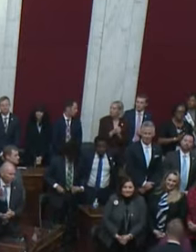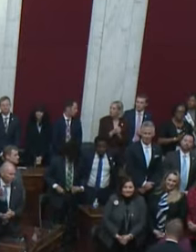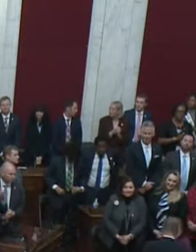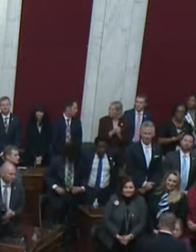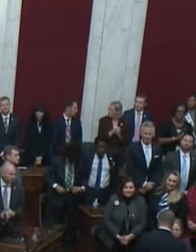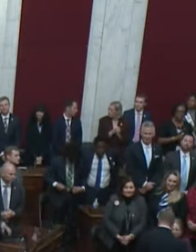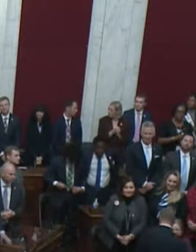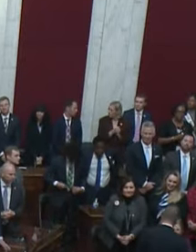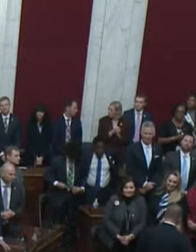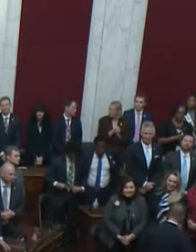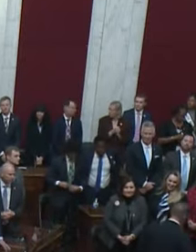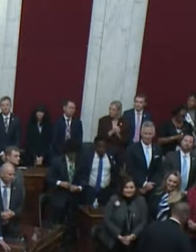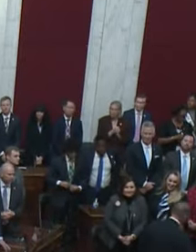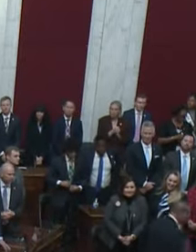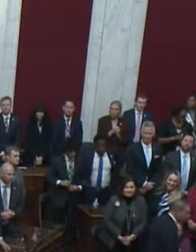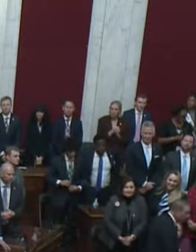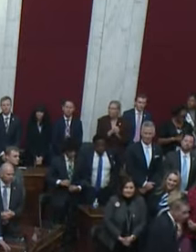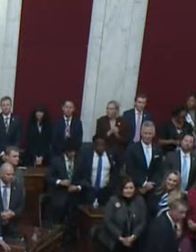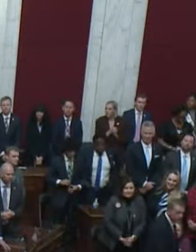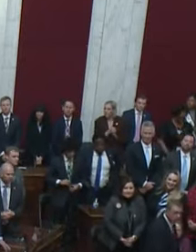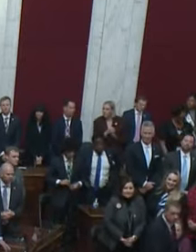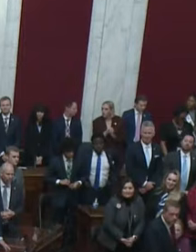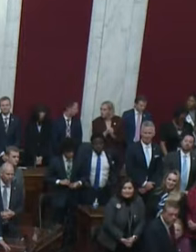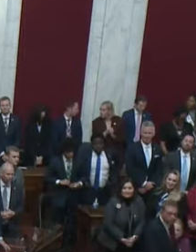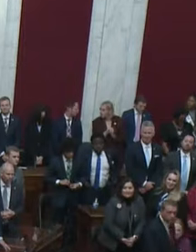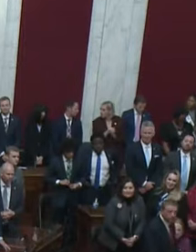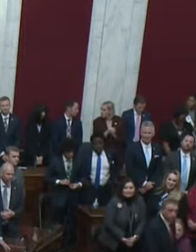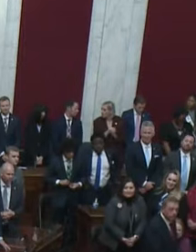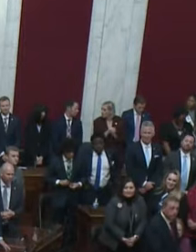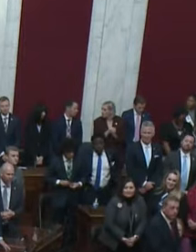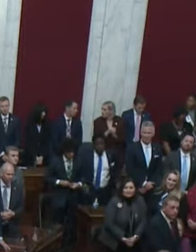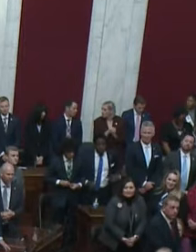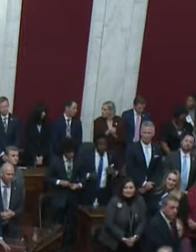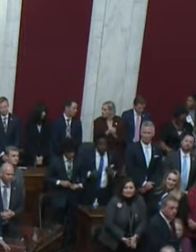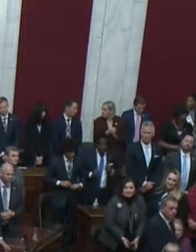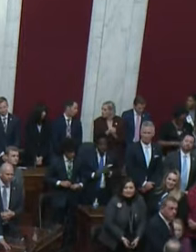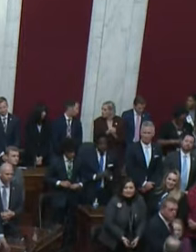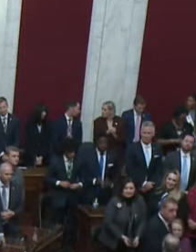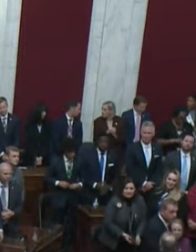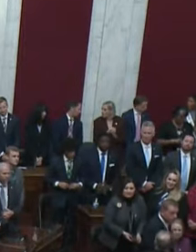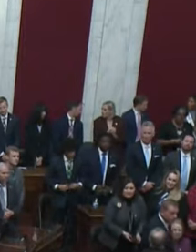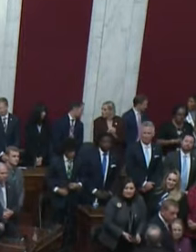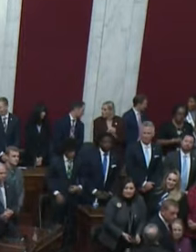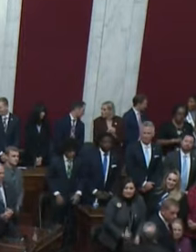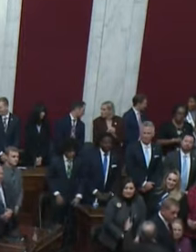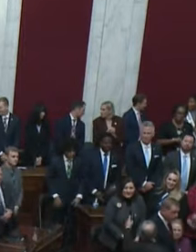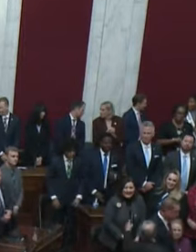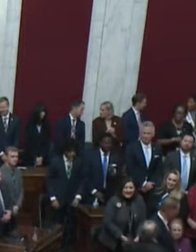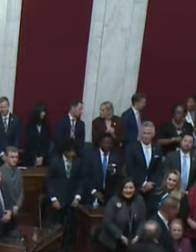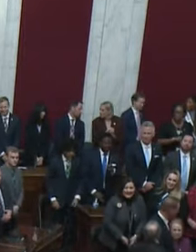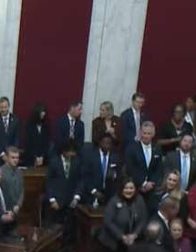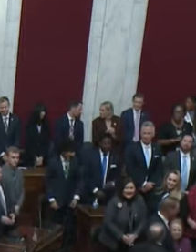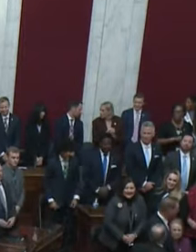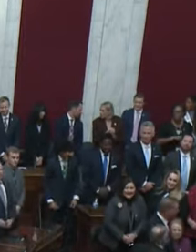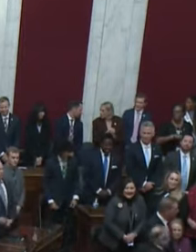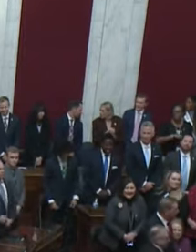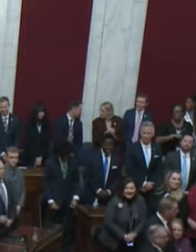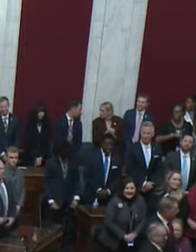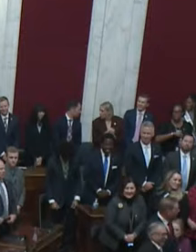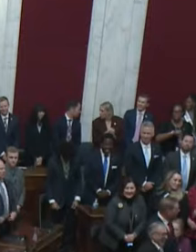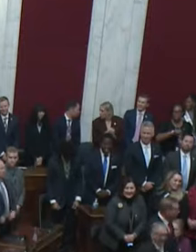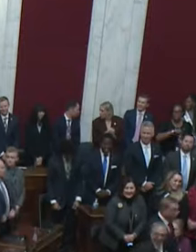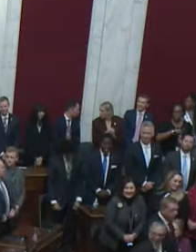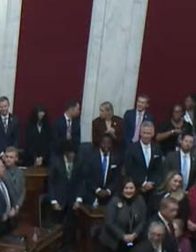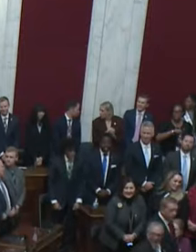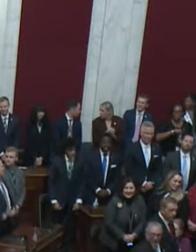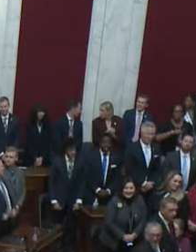office. He said he'd never thought about running for re-election after 4 years, but he said he was on such a roll that he